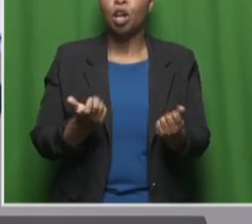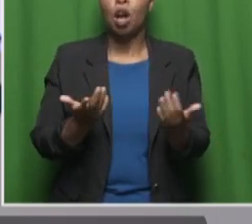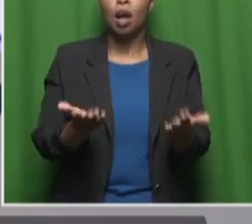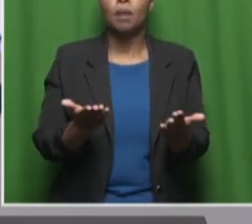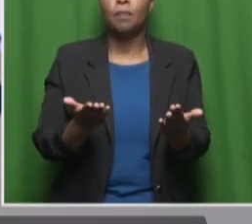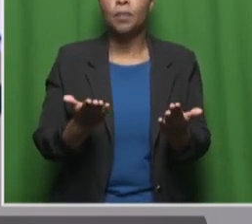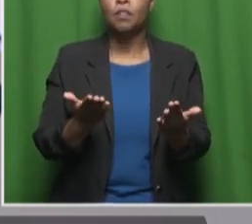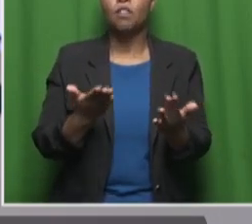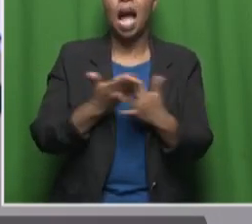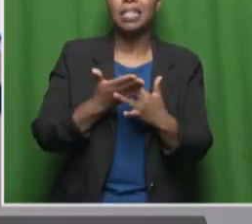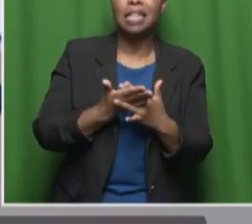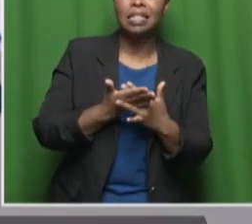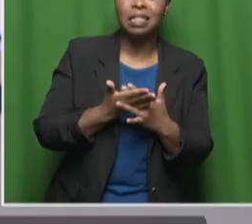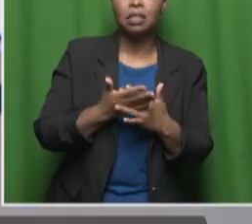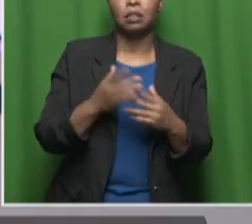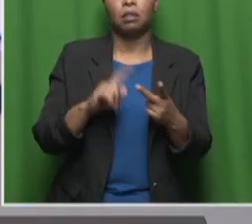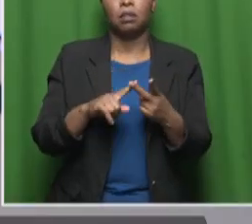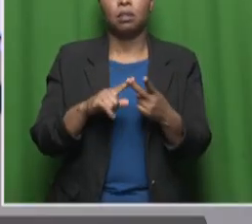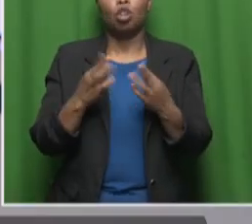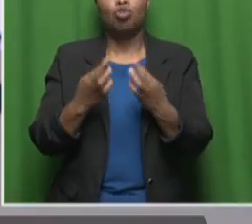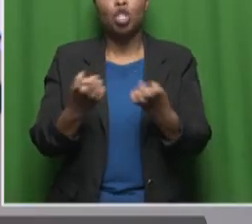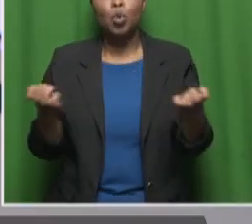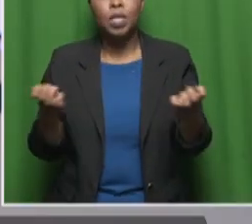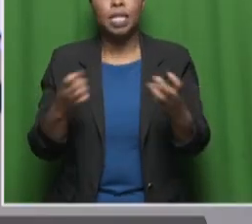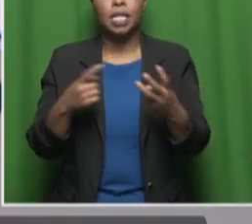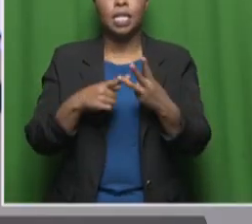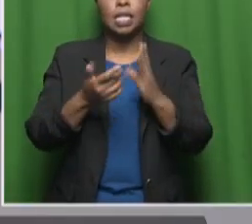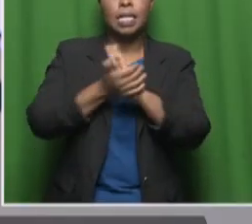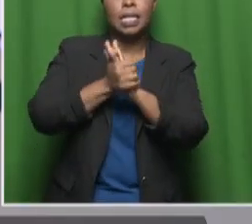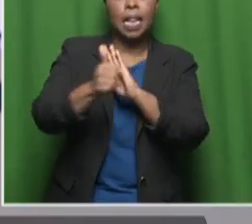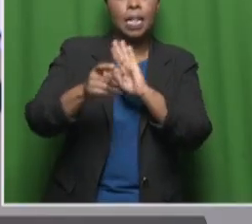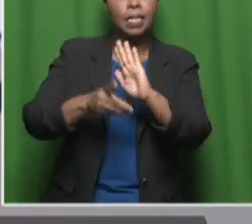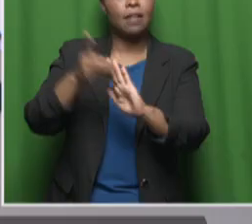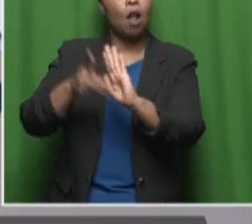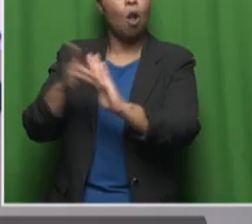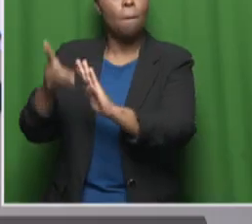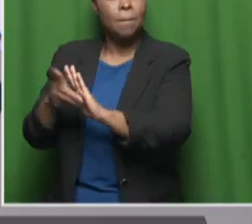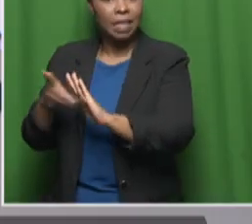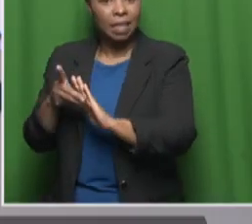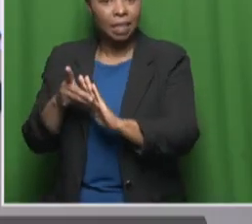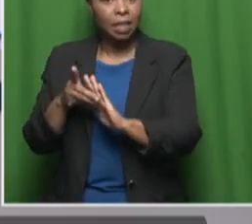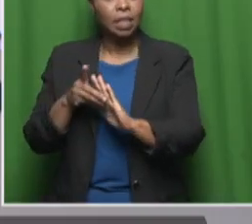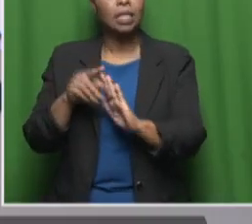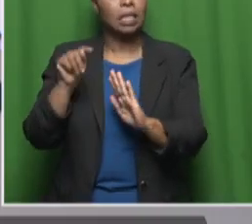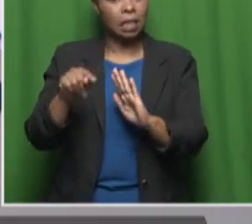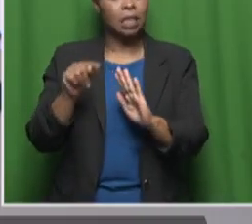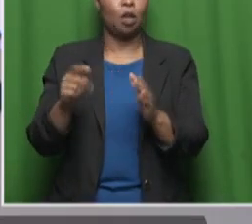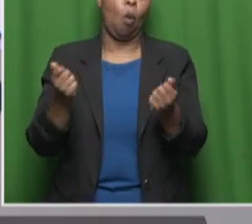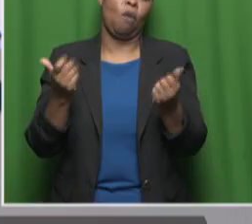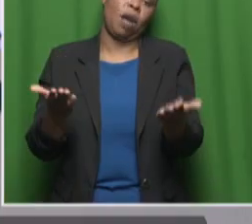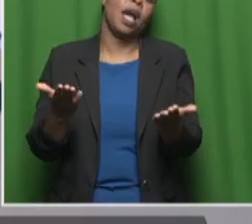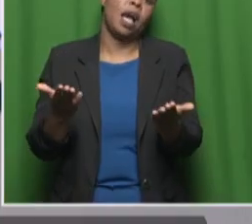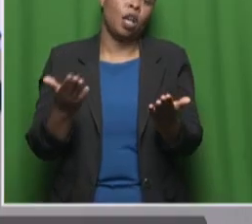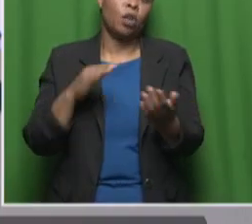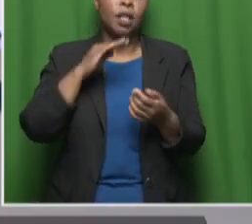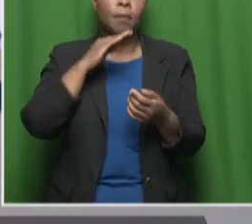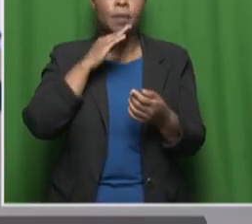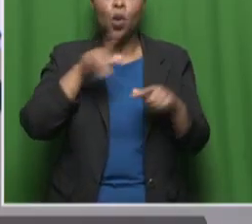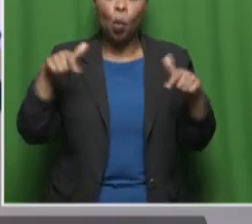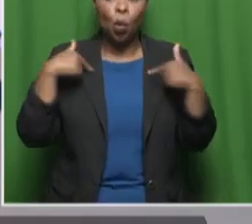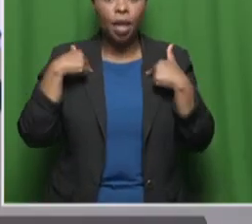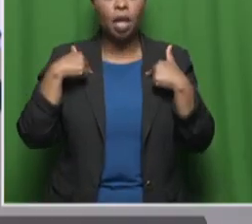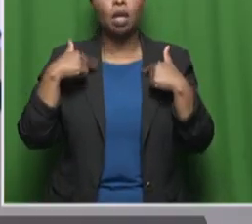resources, by providing the kinds of skills development which BASA programs and SLIF are able to offer artists, we're really creating